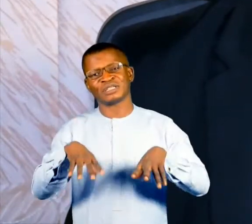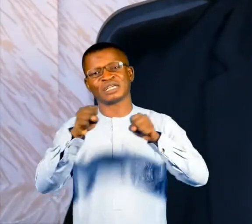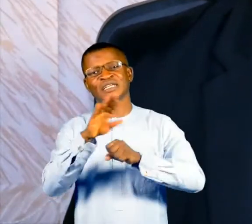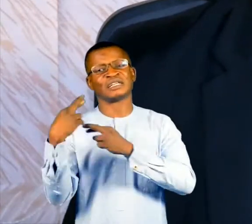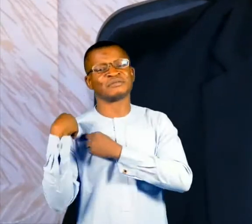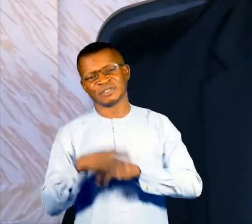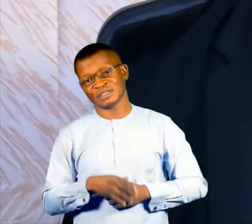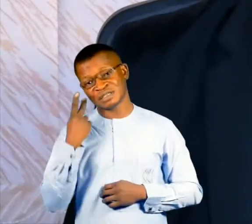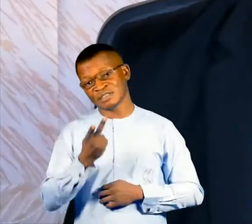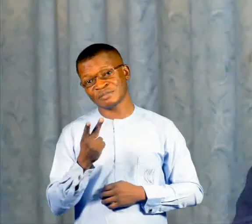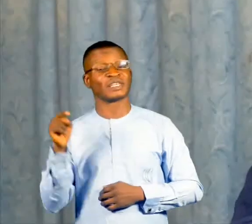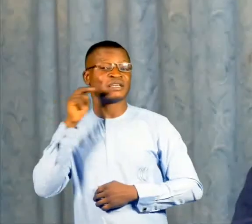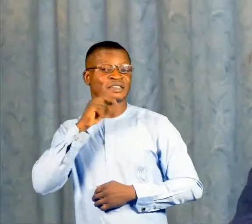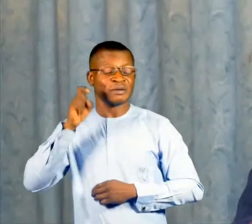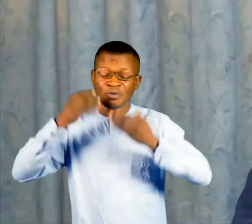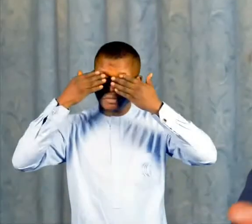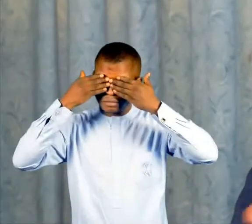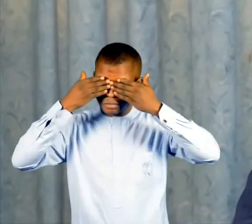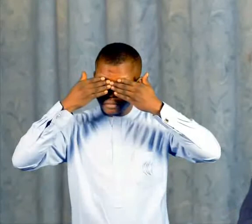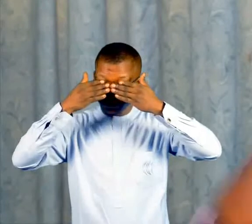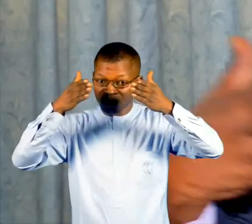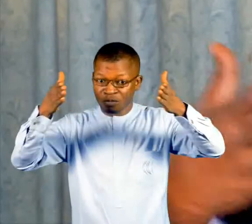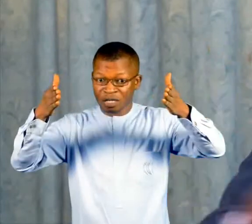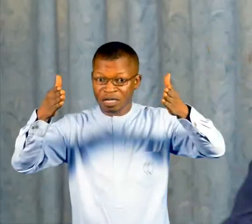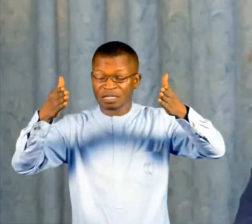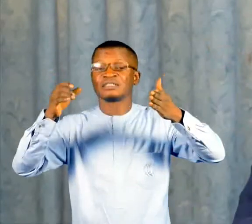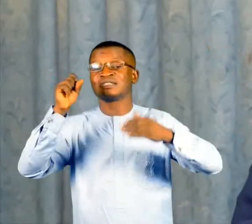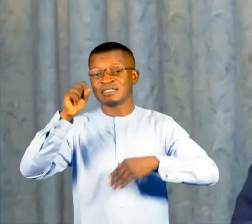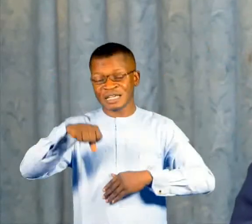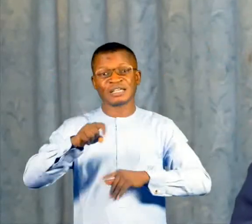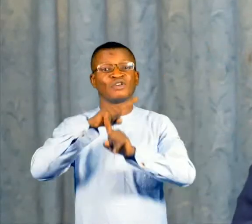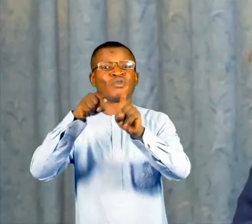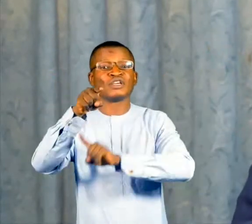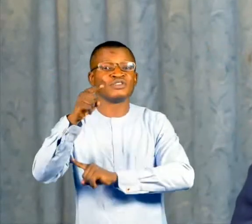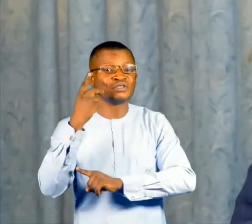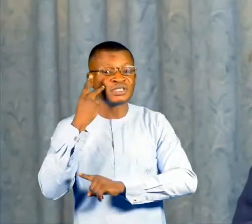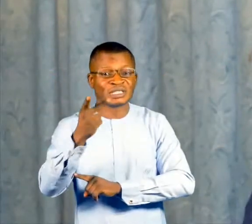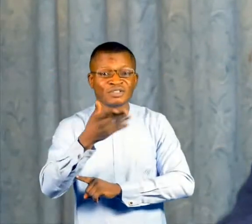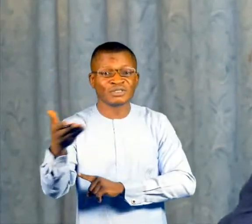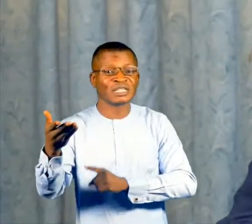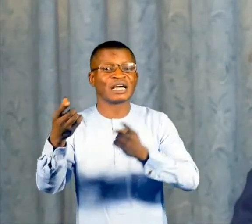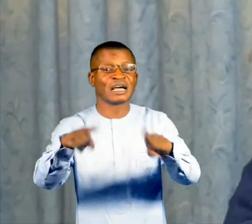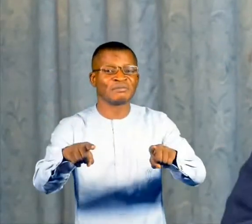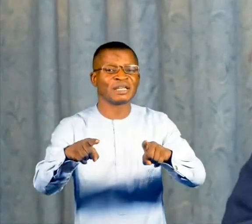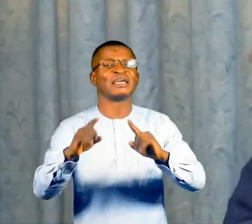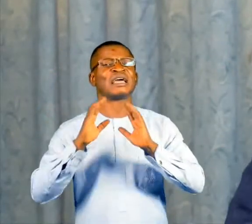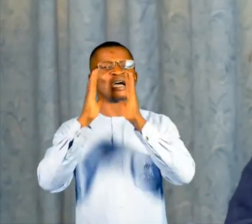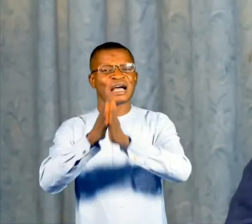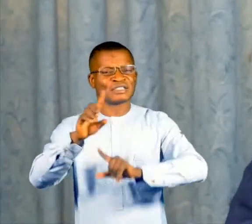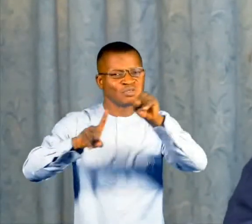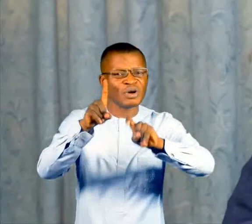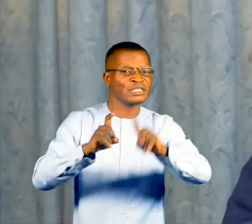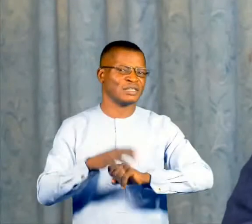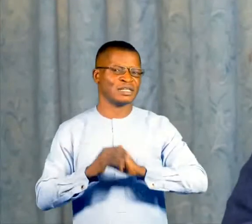to their responsibilities. Nigeria should open their eyes. When you see those things,